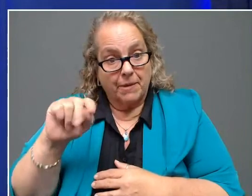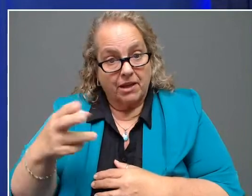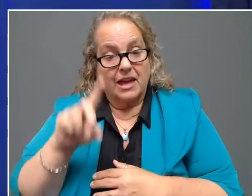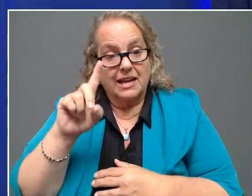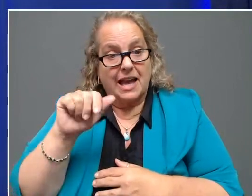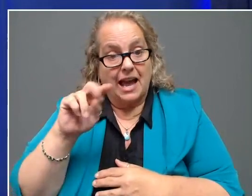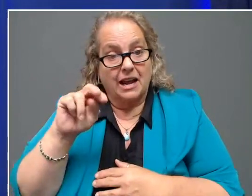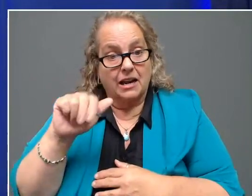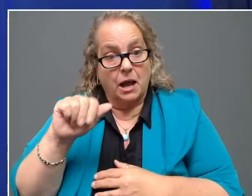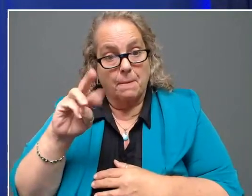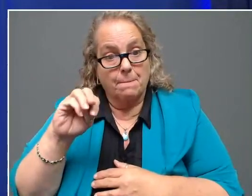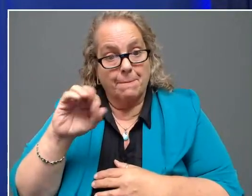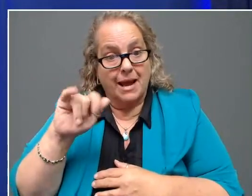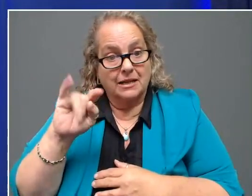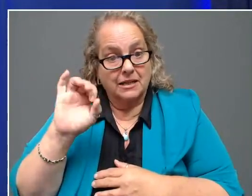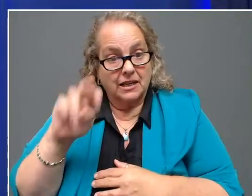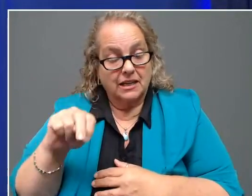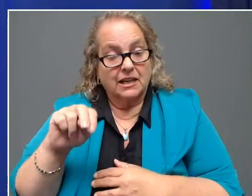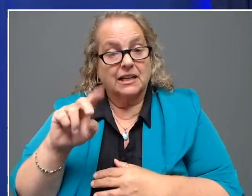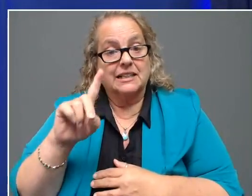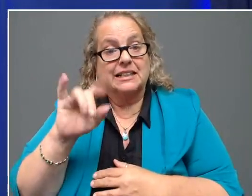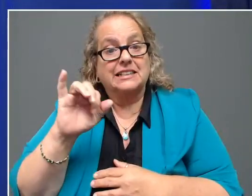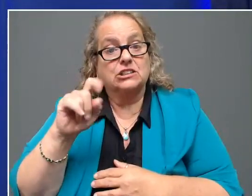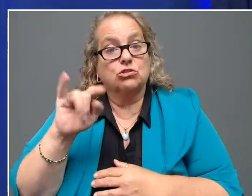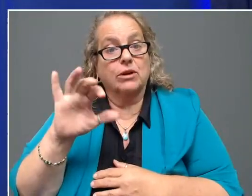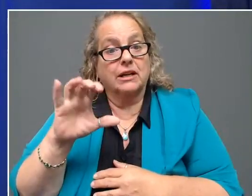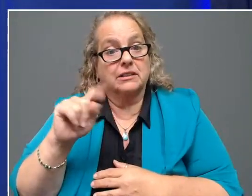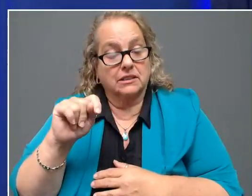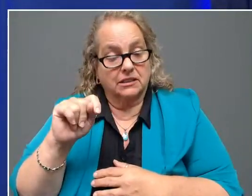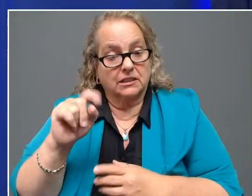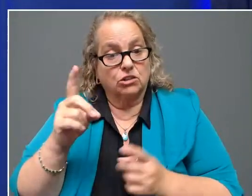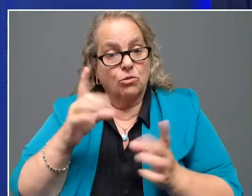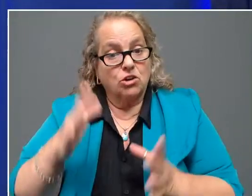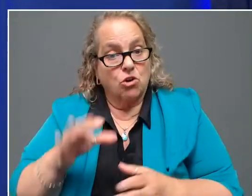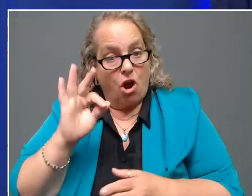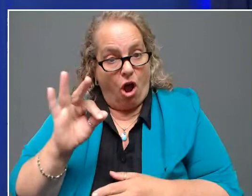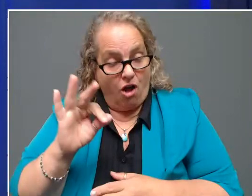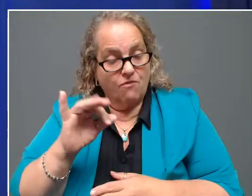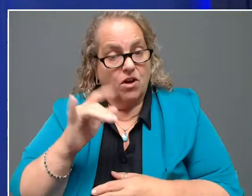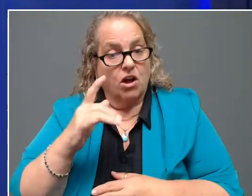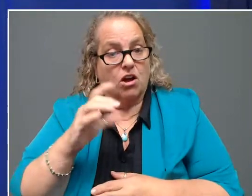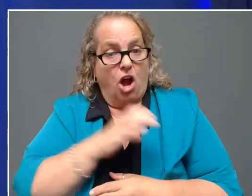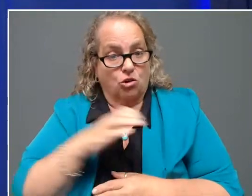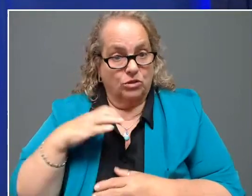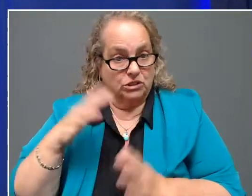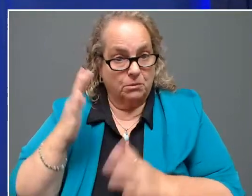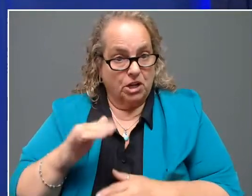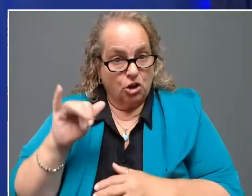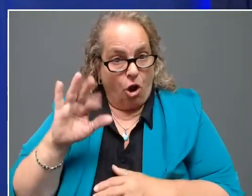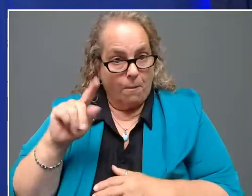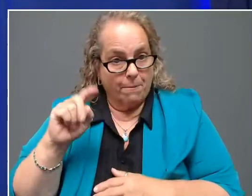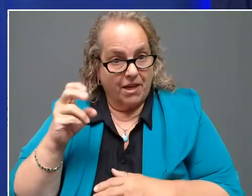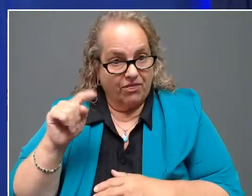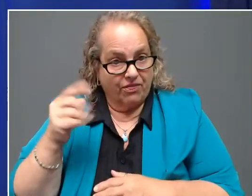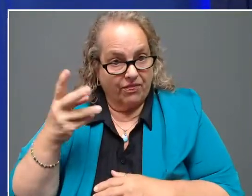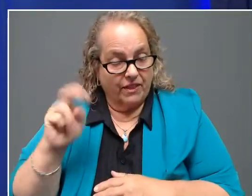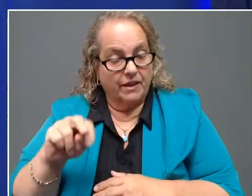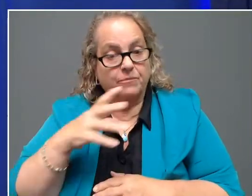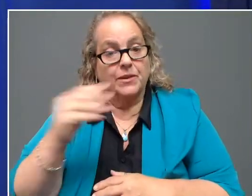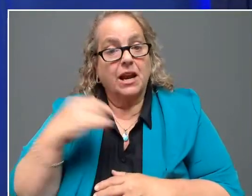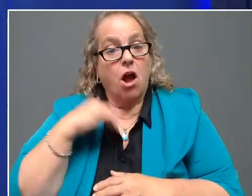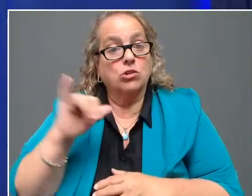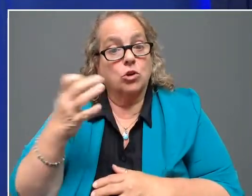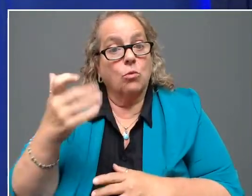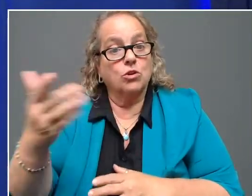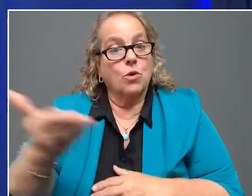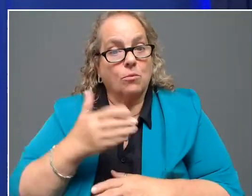for Congressman Yarmuth, Rebecca Fleischaker, Louisville Forward Co-Director, and I also want to welcome First Lady